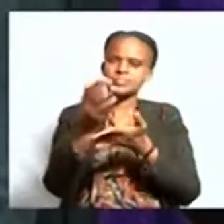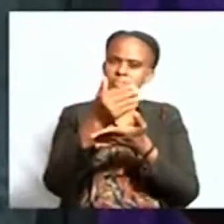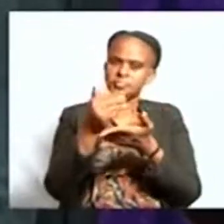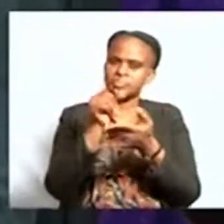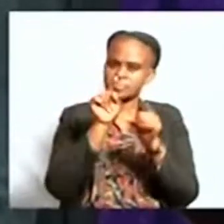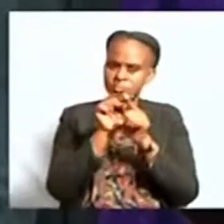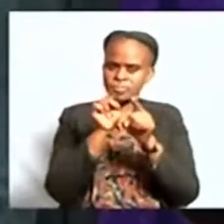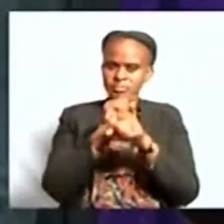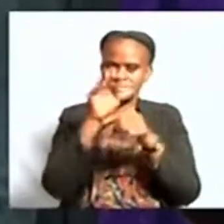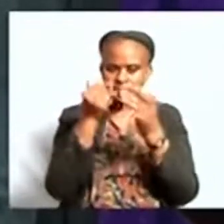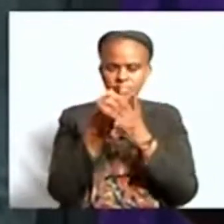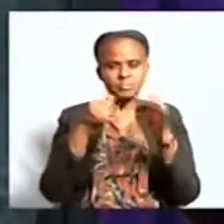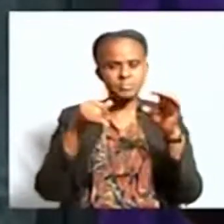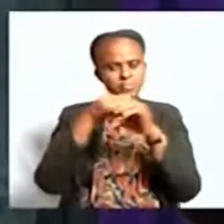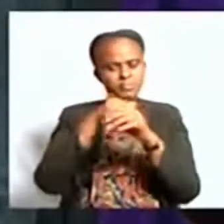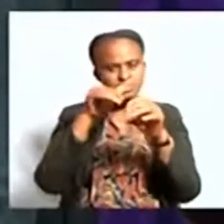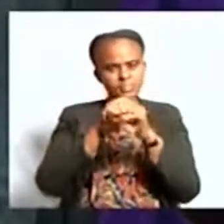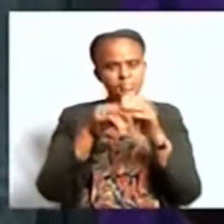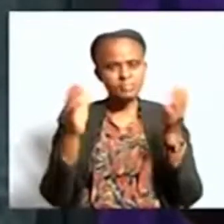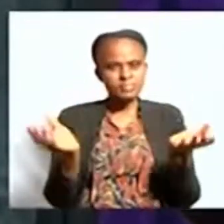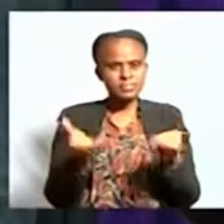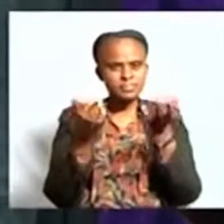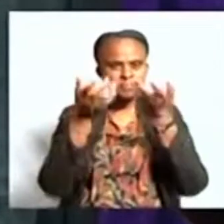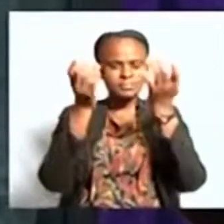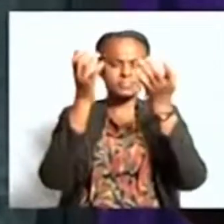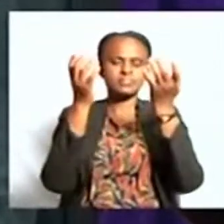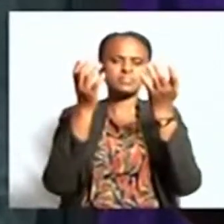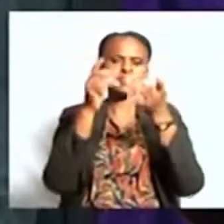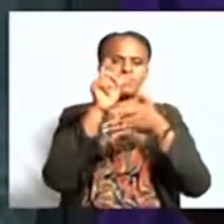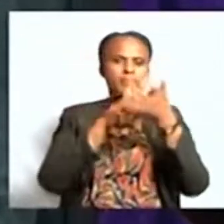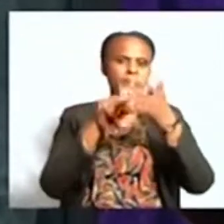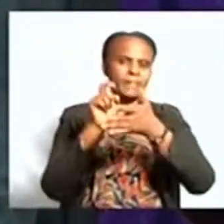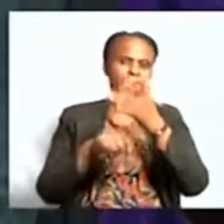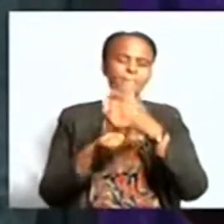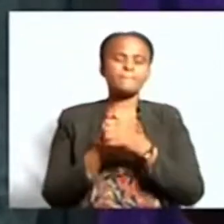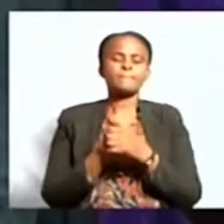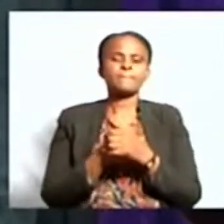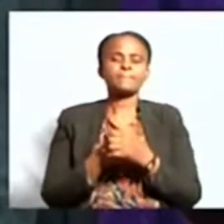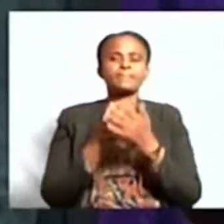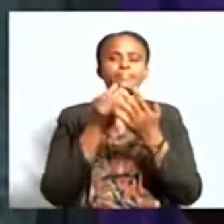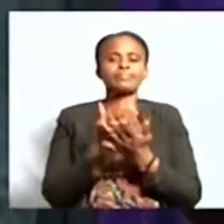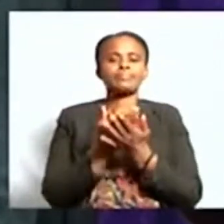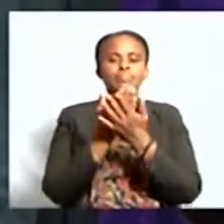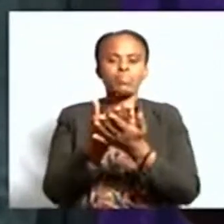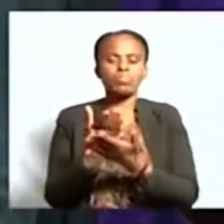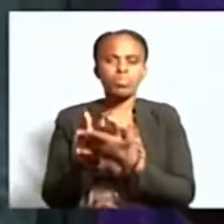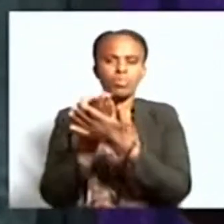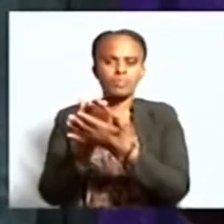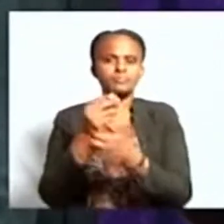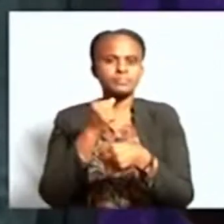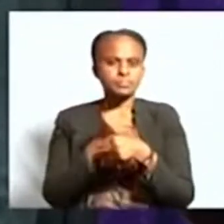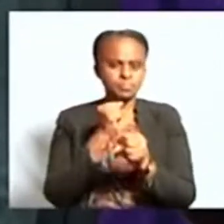were inclusive of carbon emission surtax. The submissions made